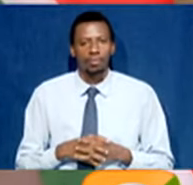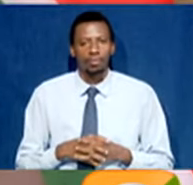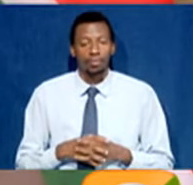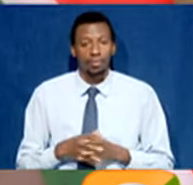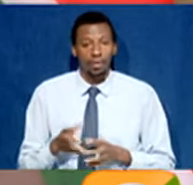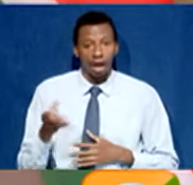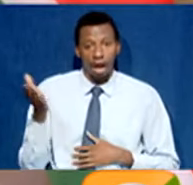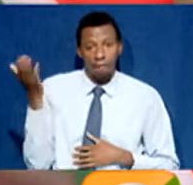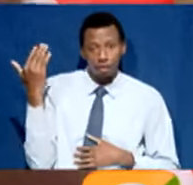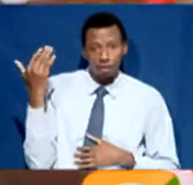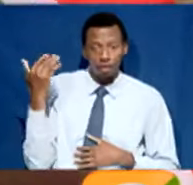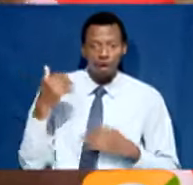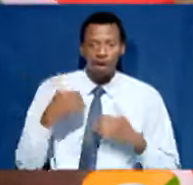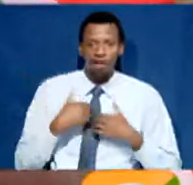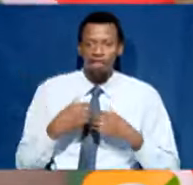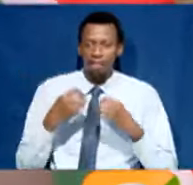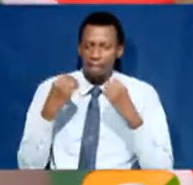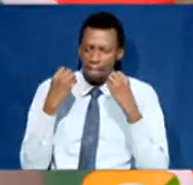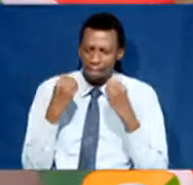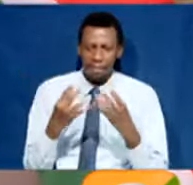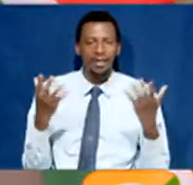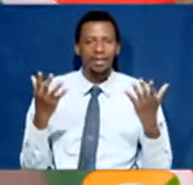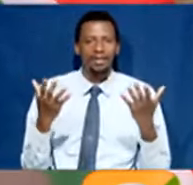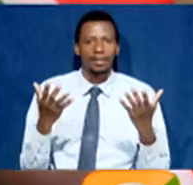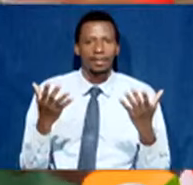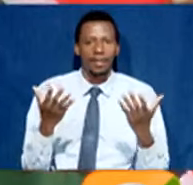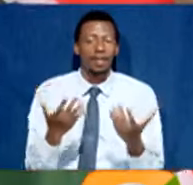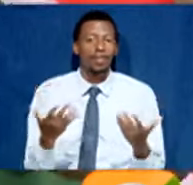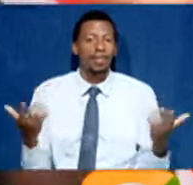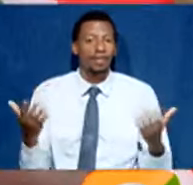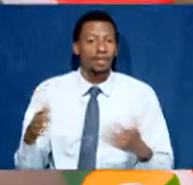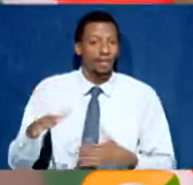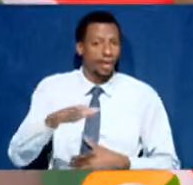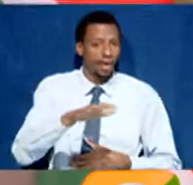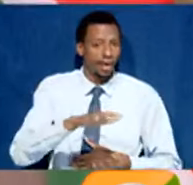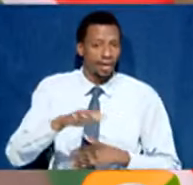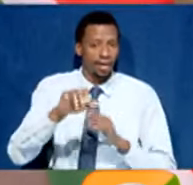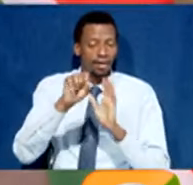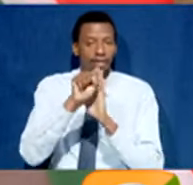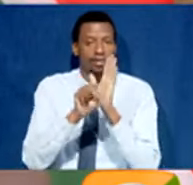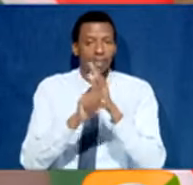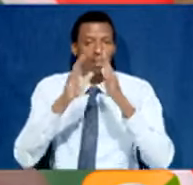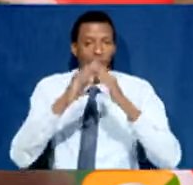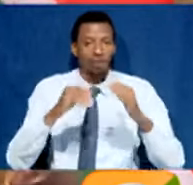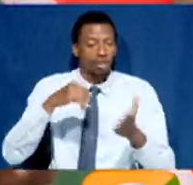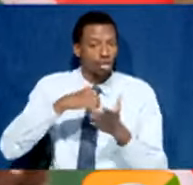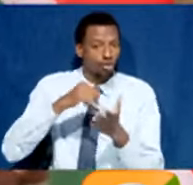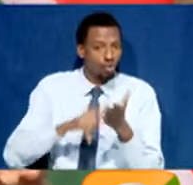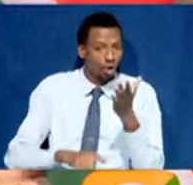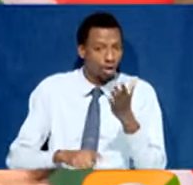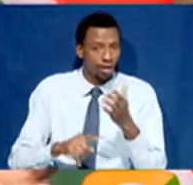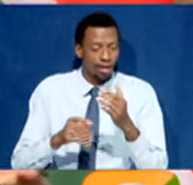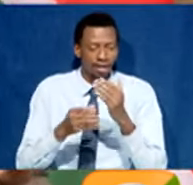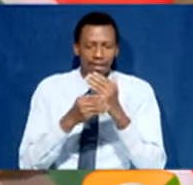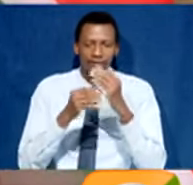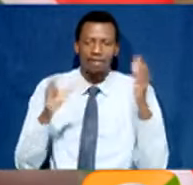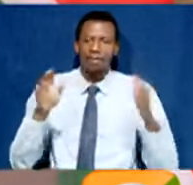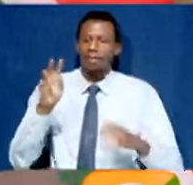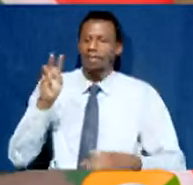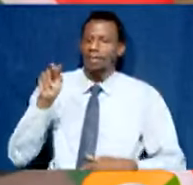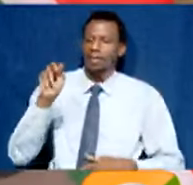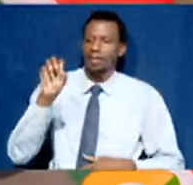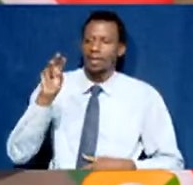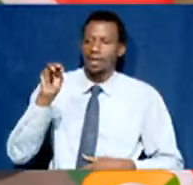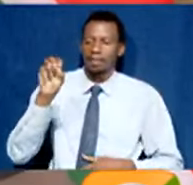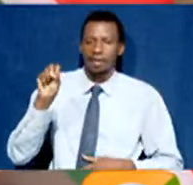there were so many things around the State House, including the famous NMS. Part of the money that was being